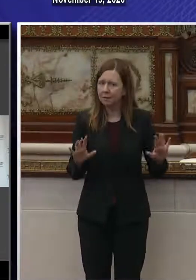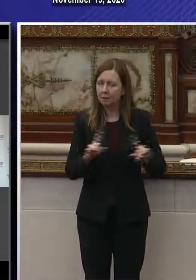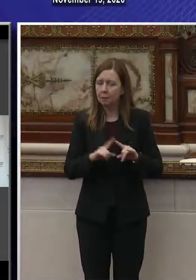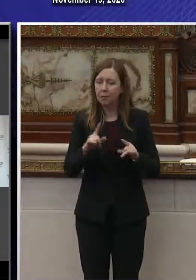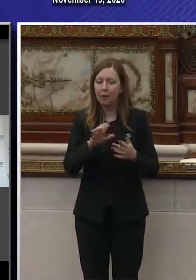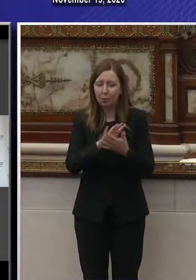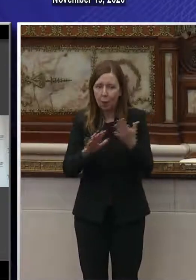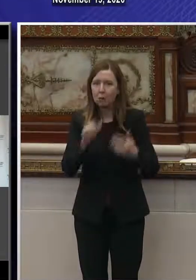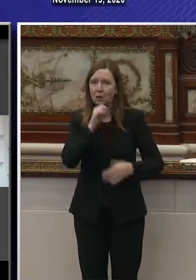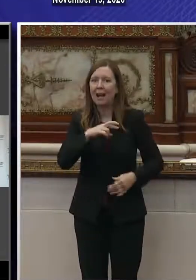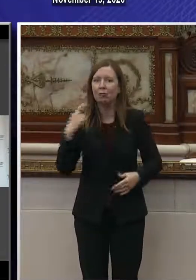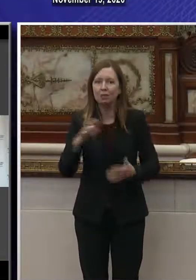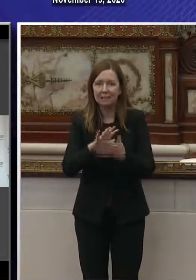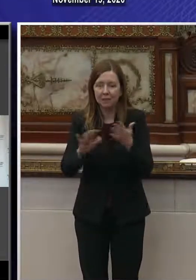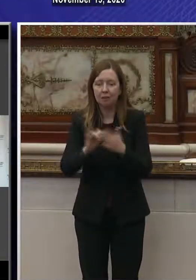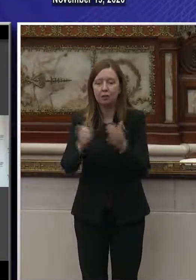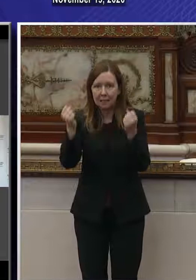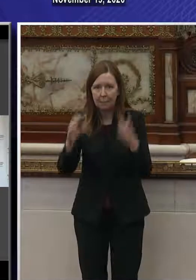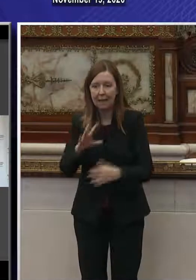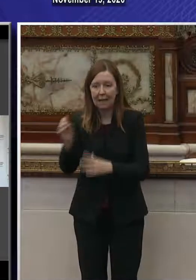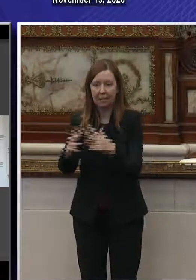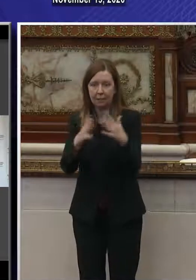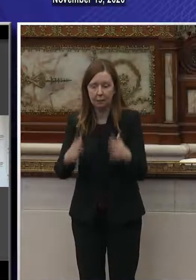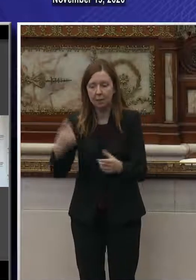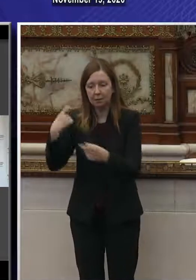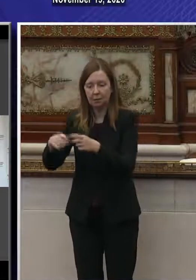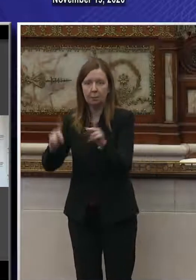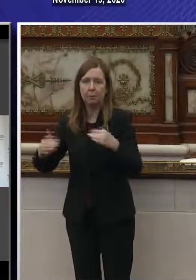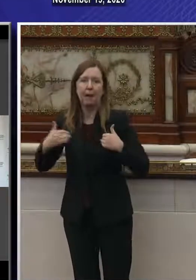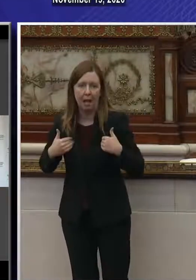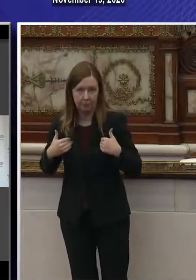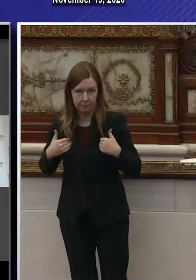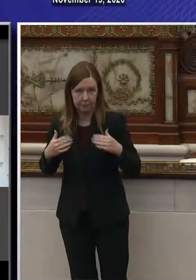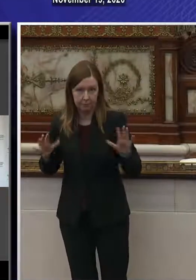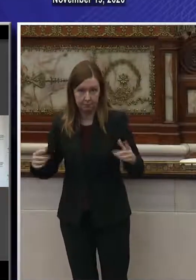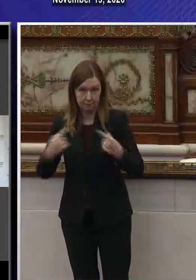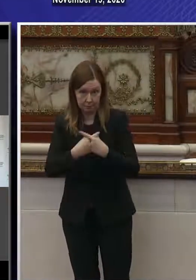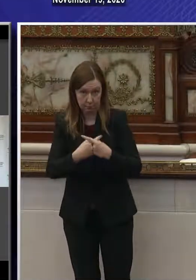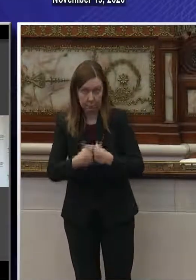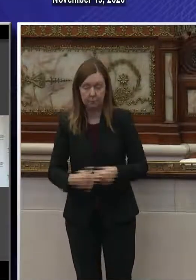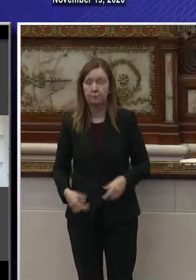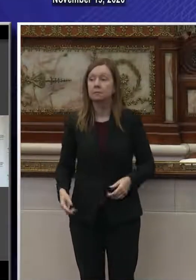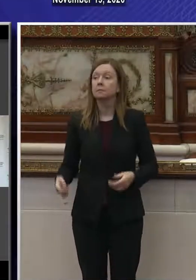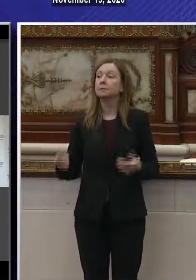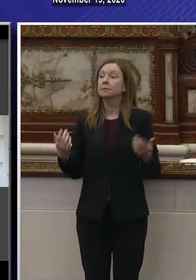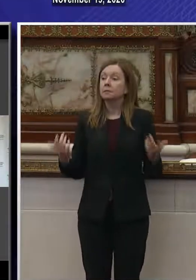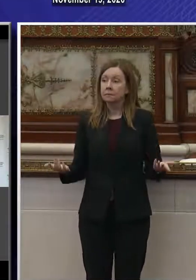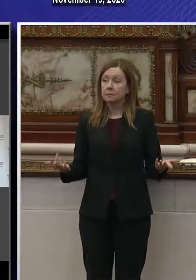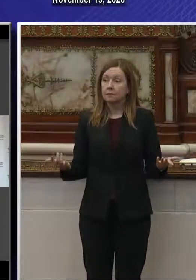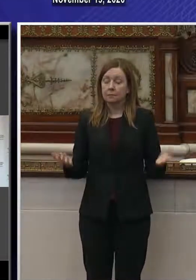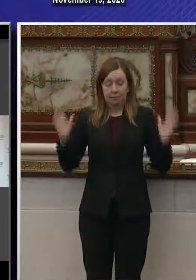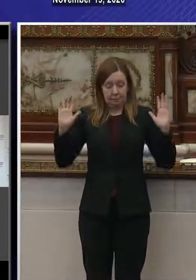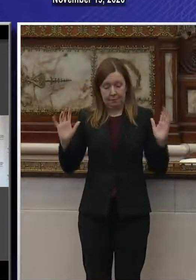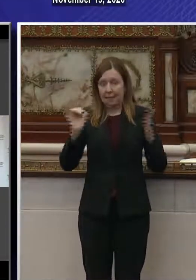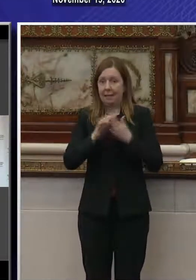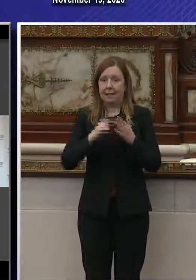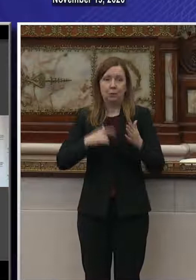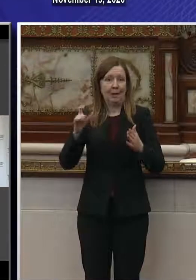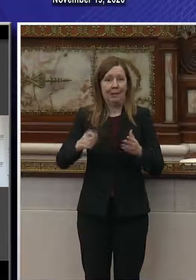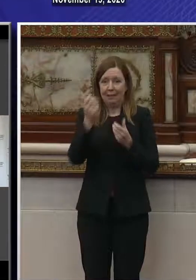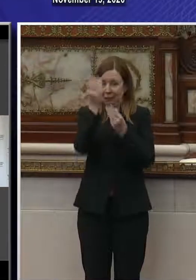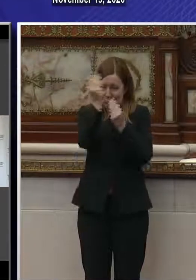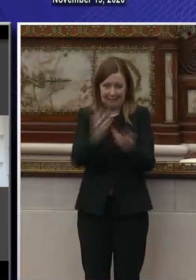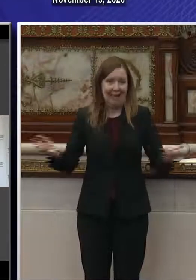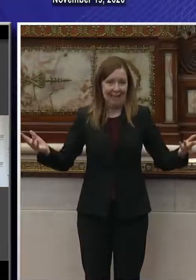risk factors that many African Americans and Latinx people have. That is the crux of what I needed to